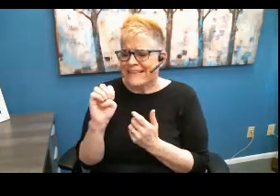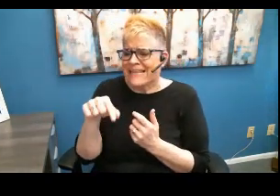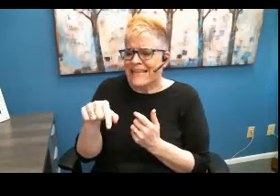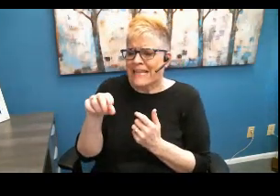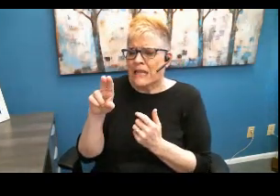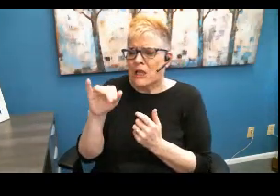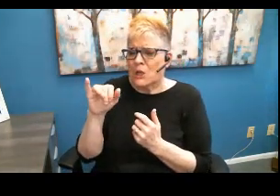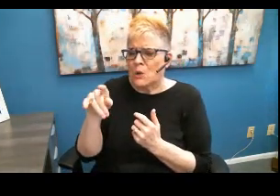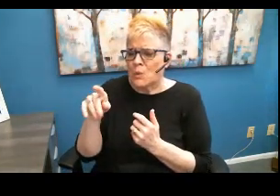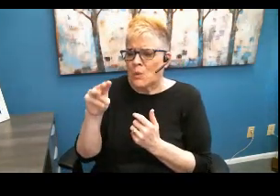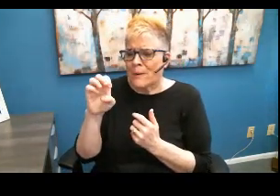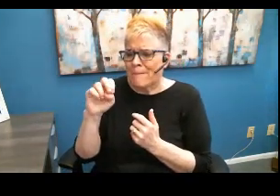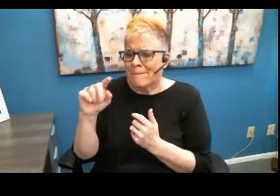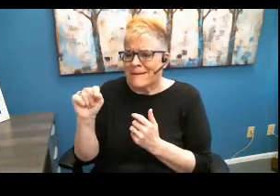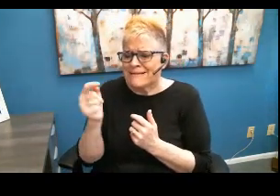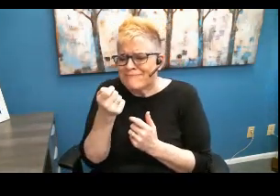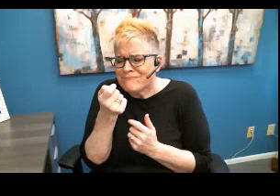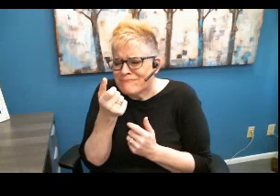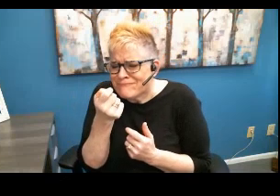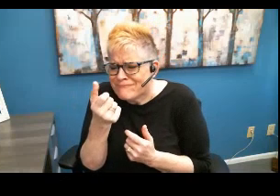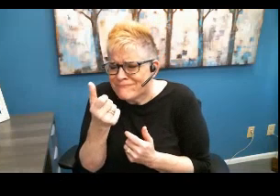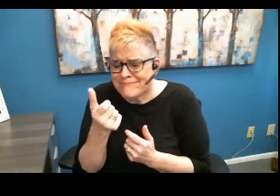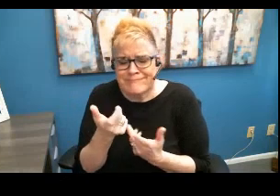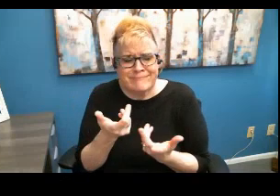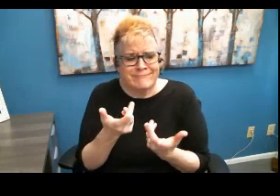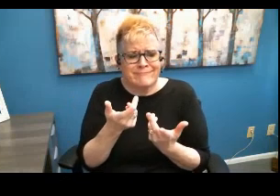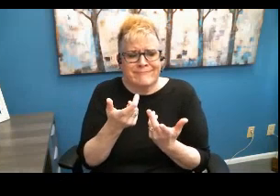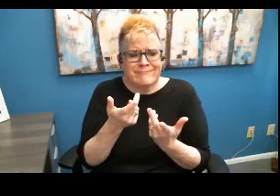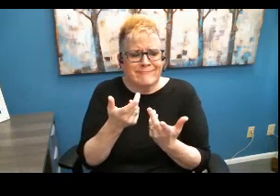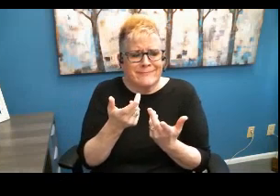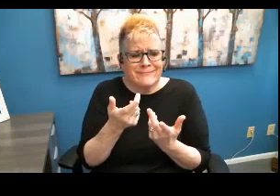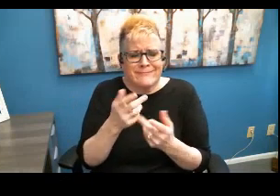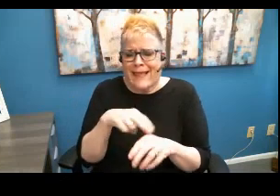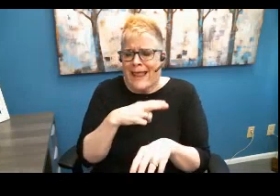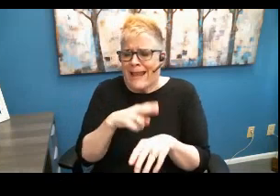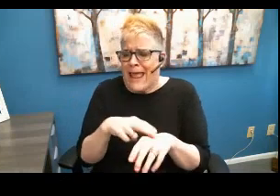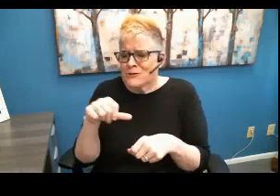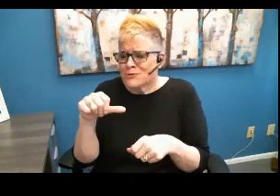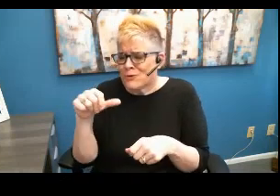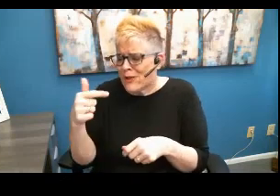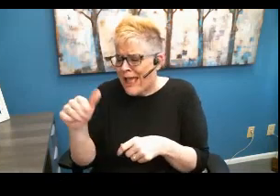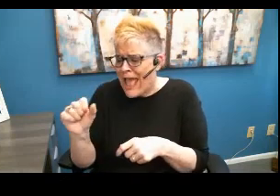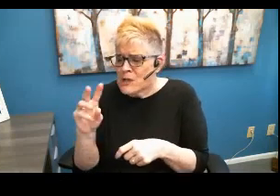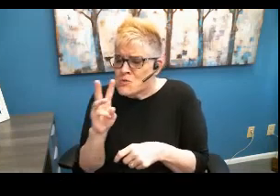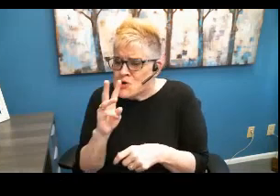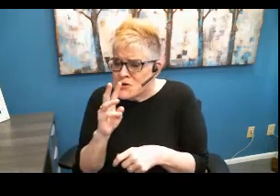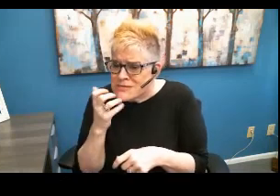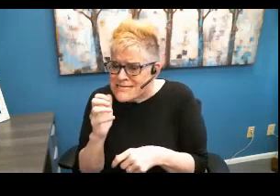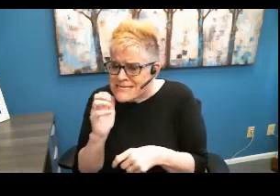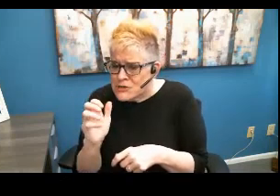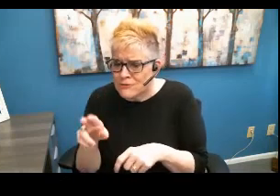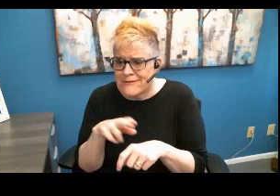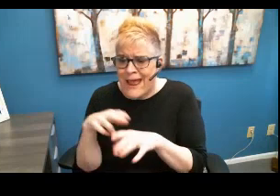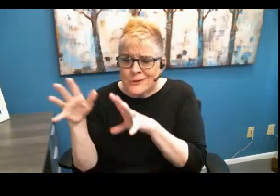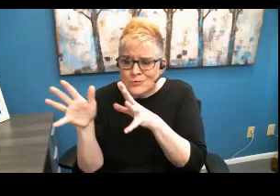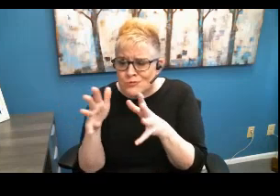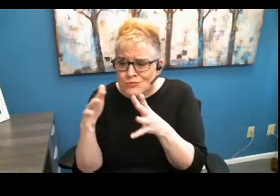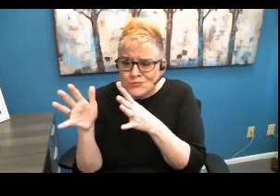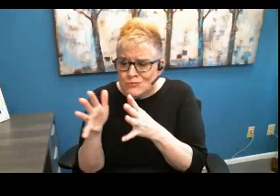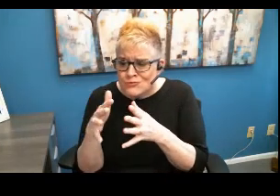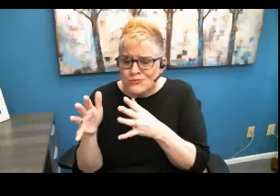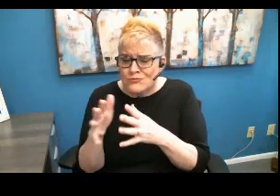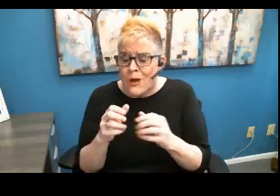some pilot operated natural gas water heaters that are natural draft, but